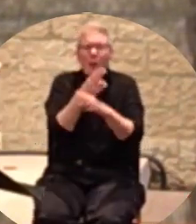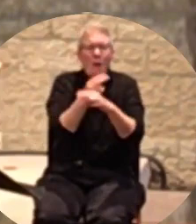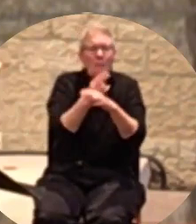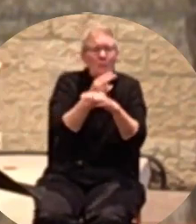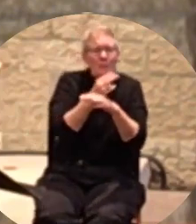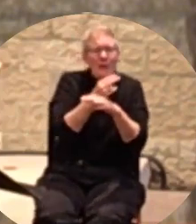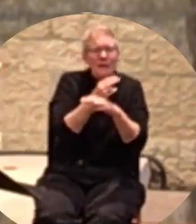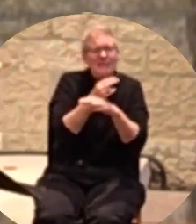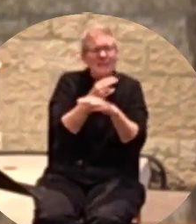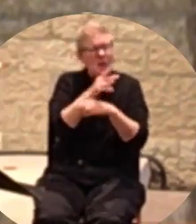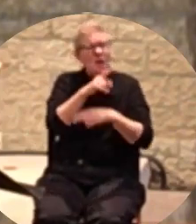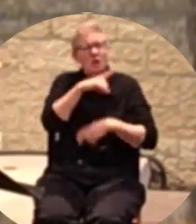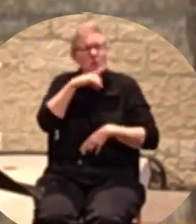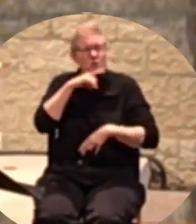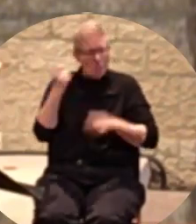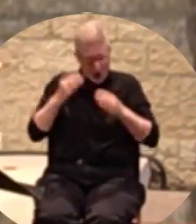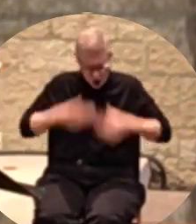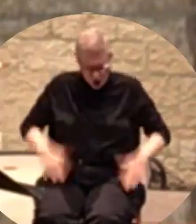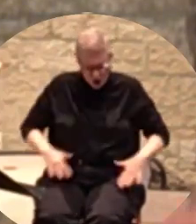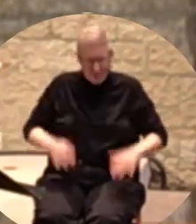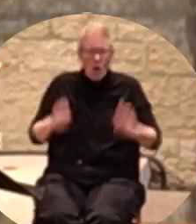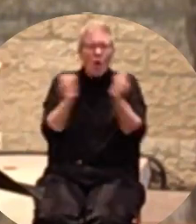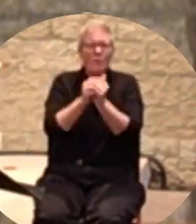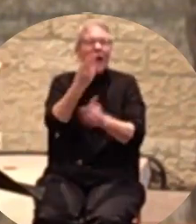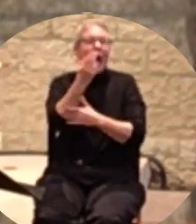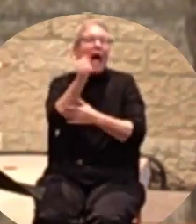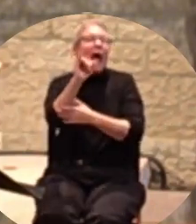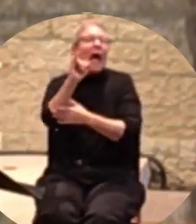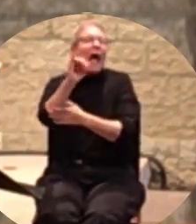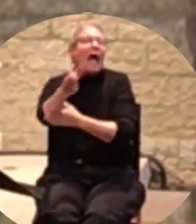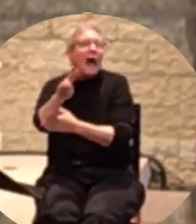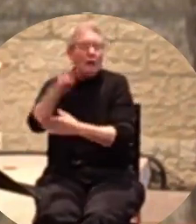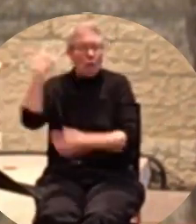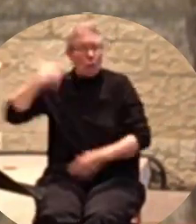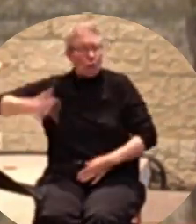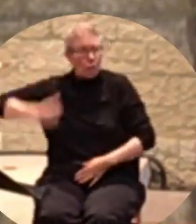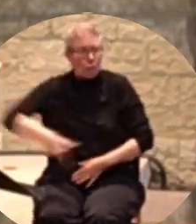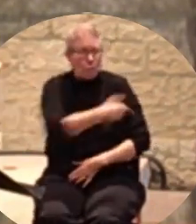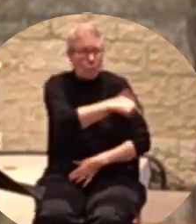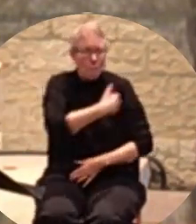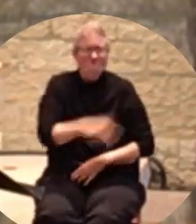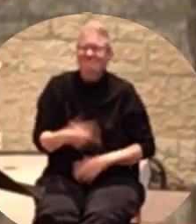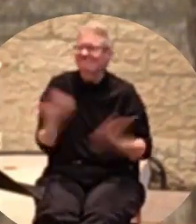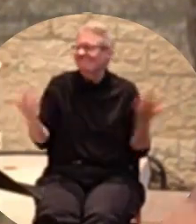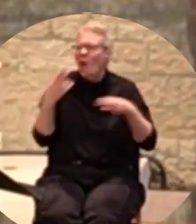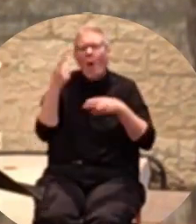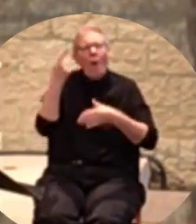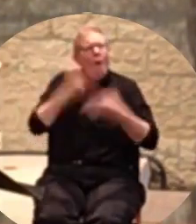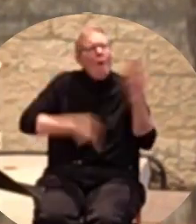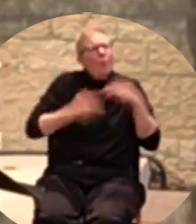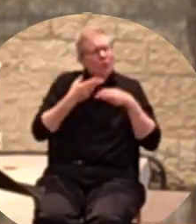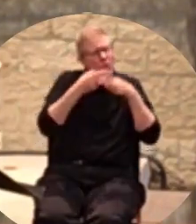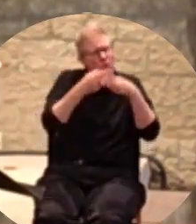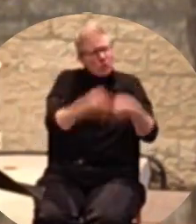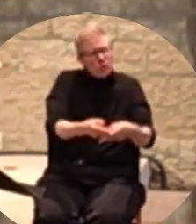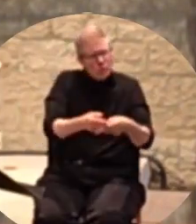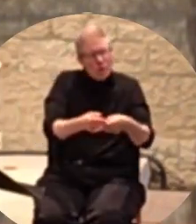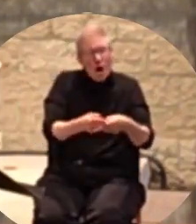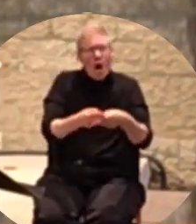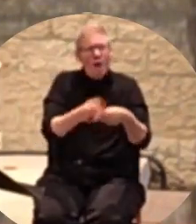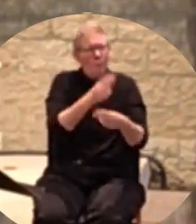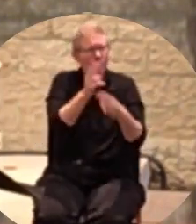hair dryer. And I love this one. What do you call a line of rabbits jumping